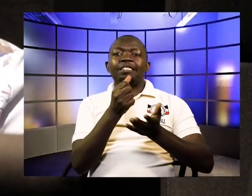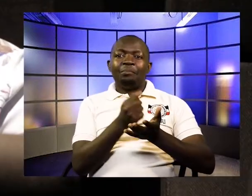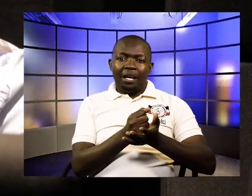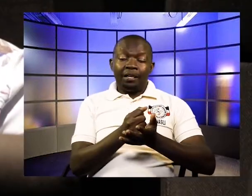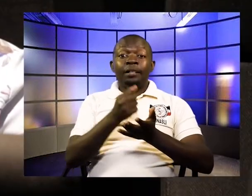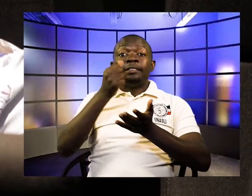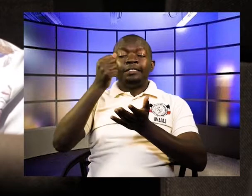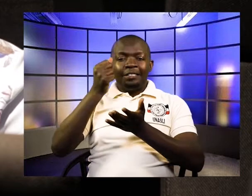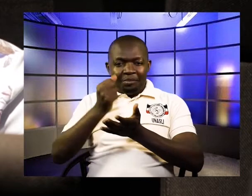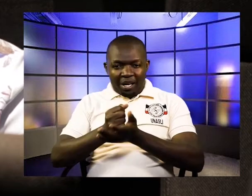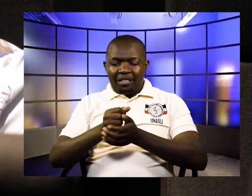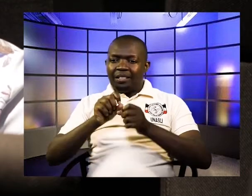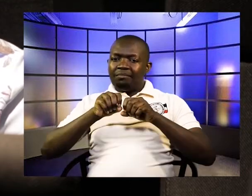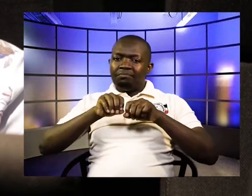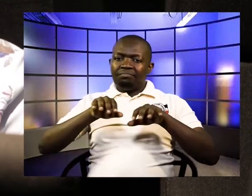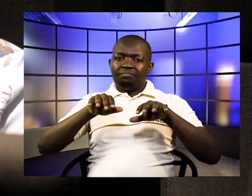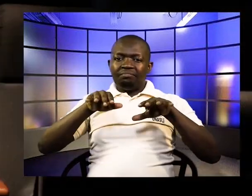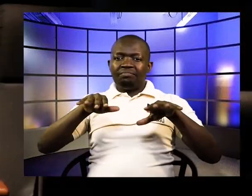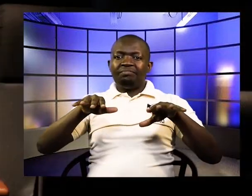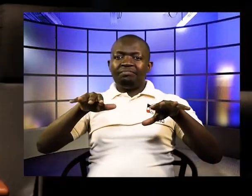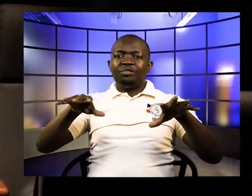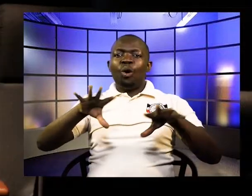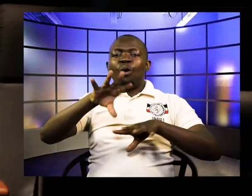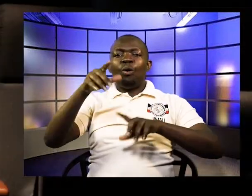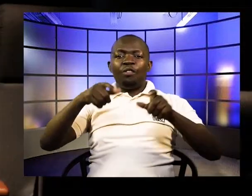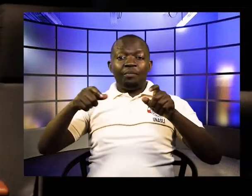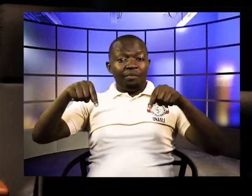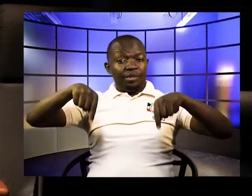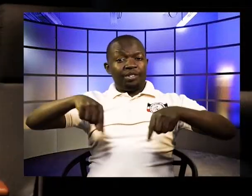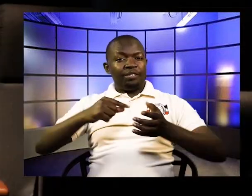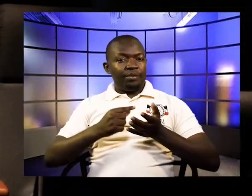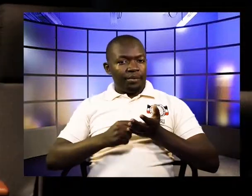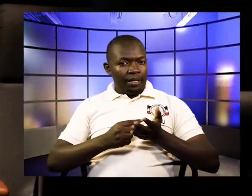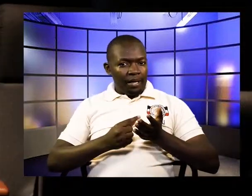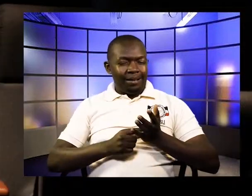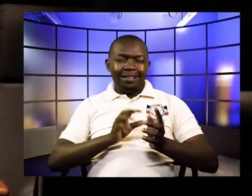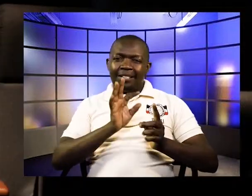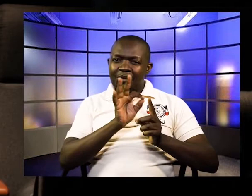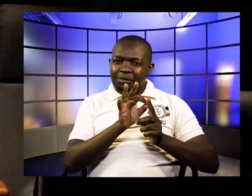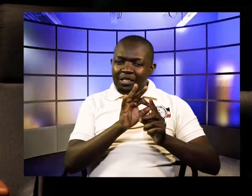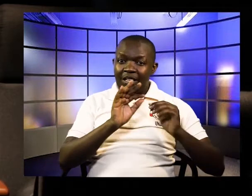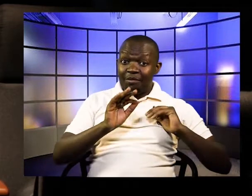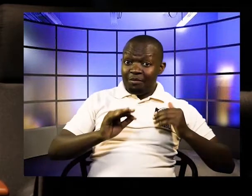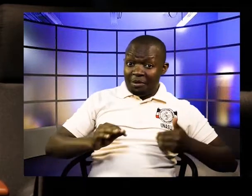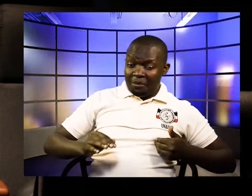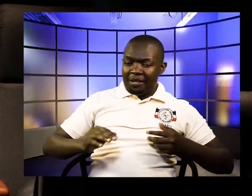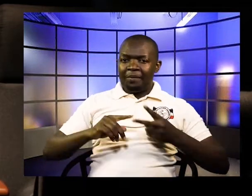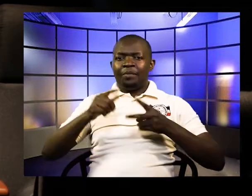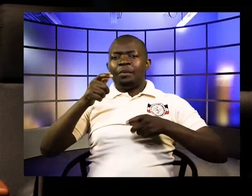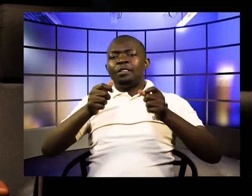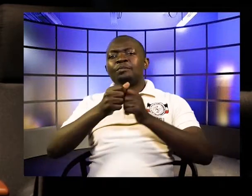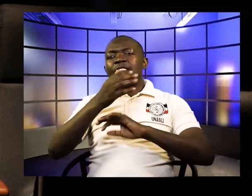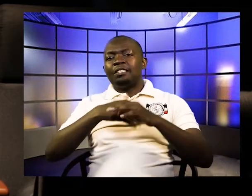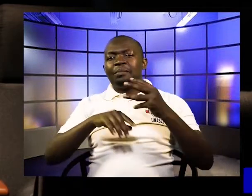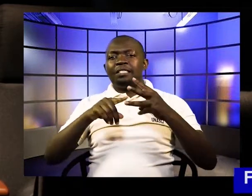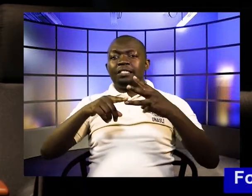reaches all the people in Uganda, especially the women, persons with disabilities,